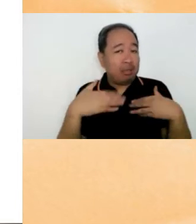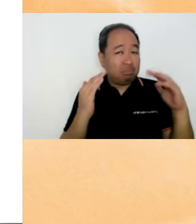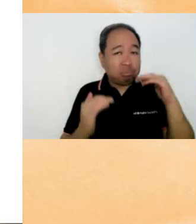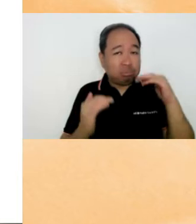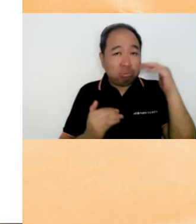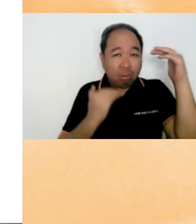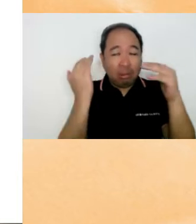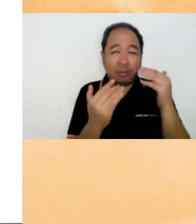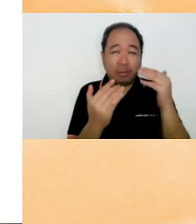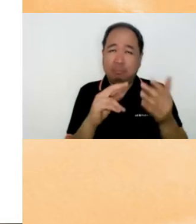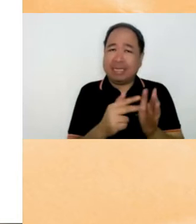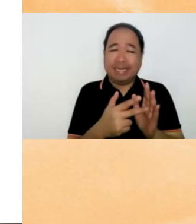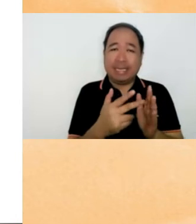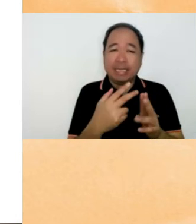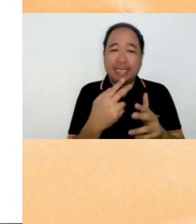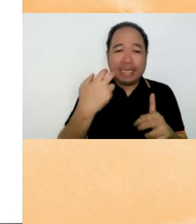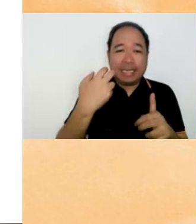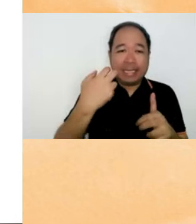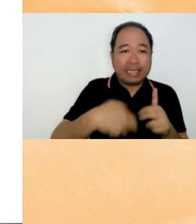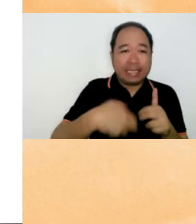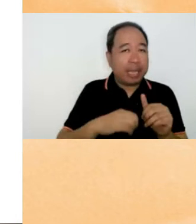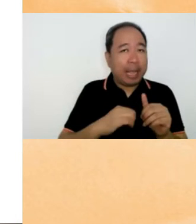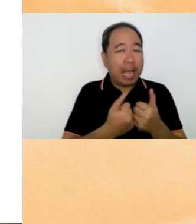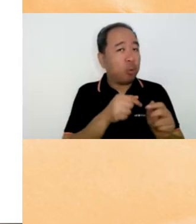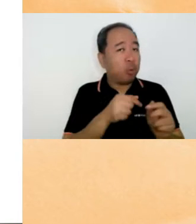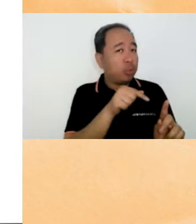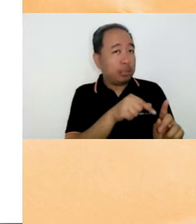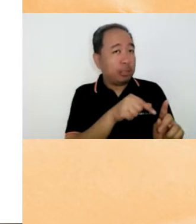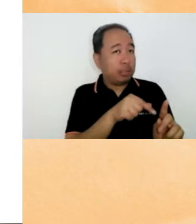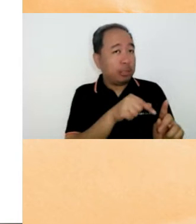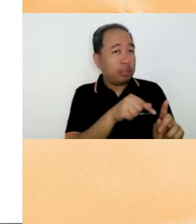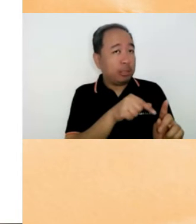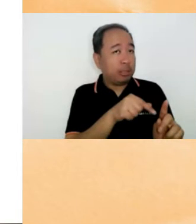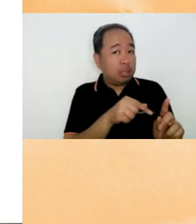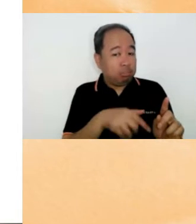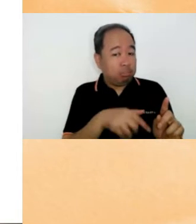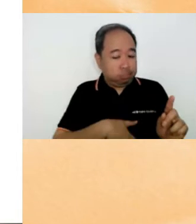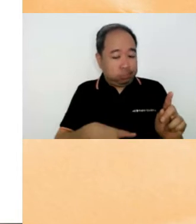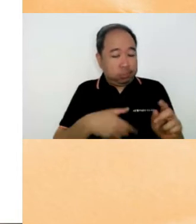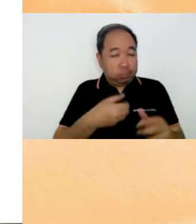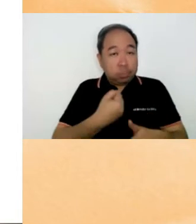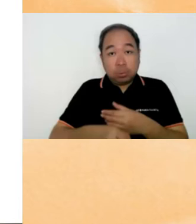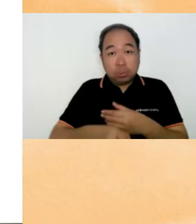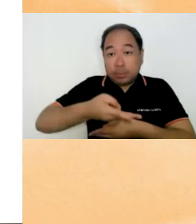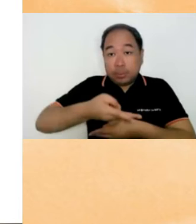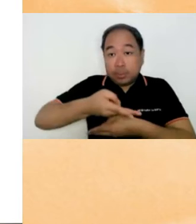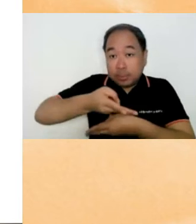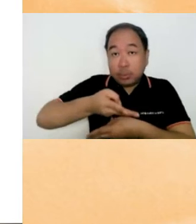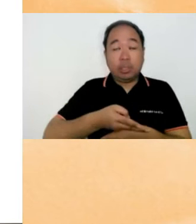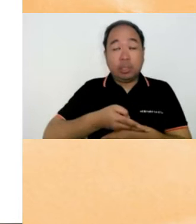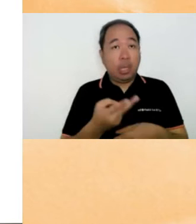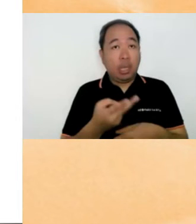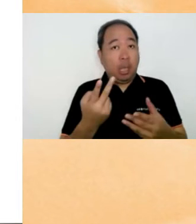children that they bring up during adolescence at risk for more emotional and